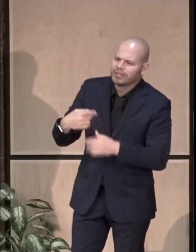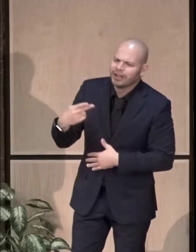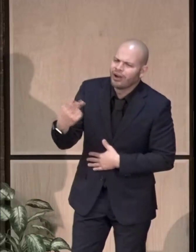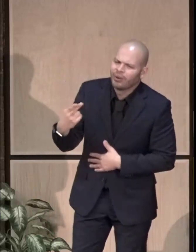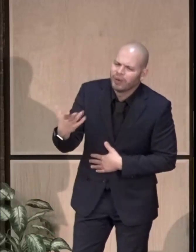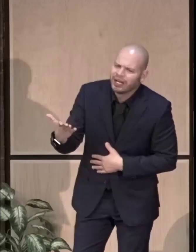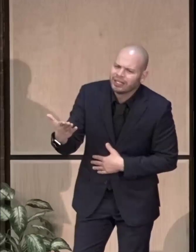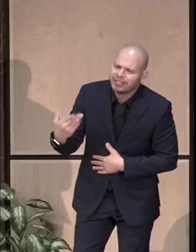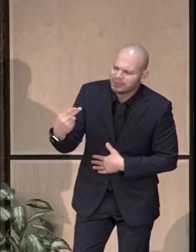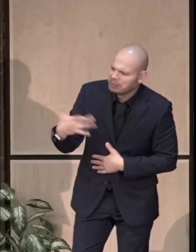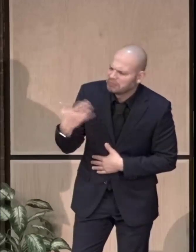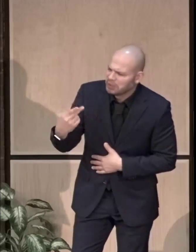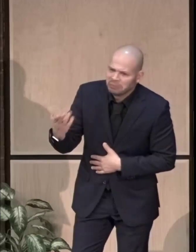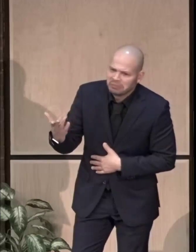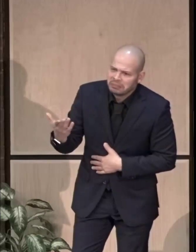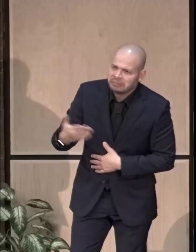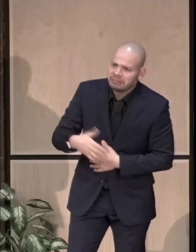But it was for Hodgson to,